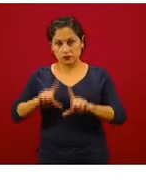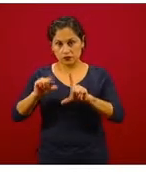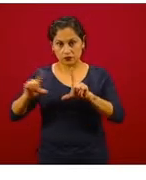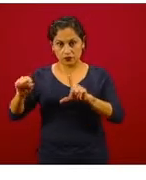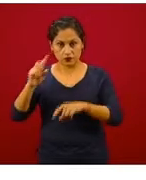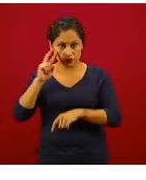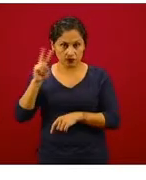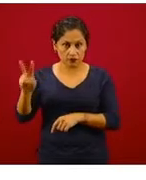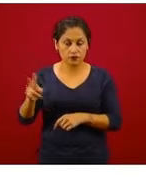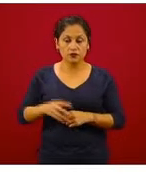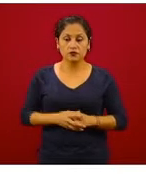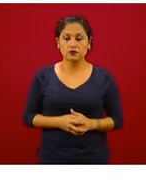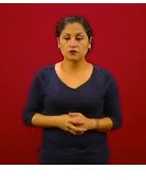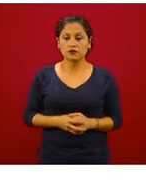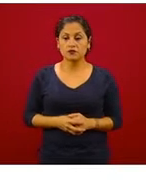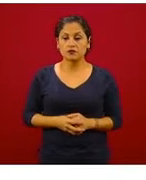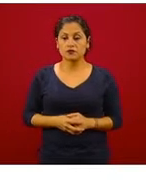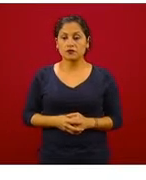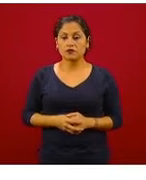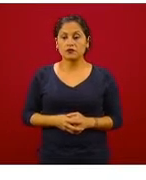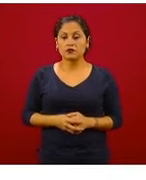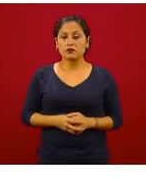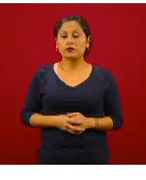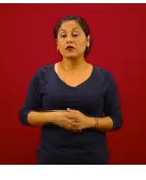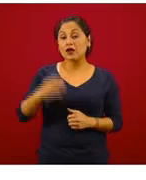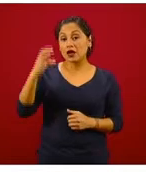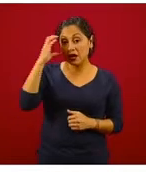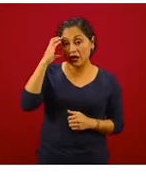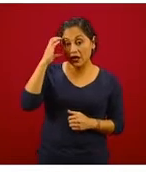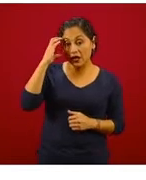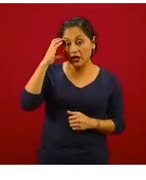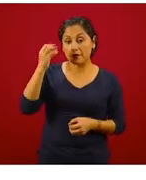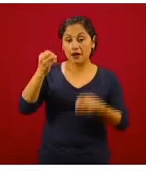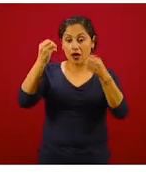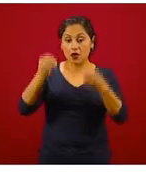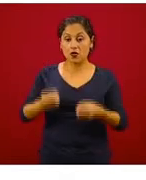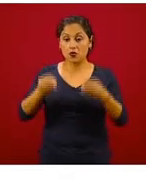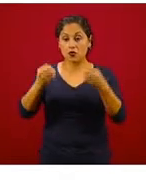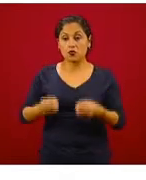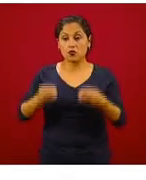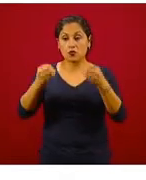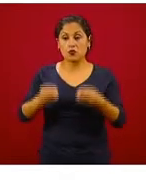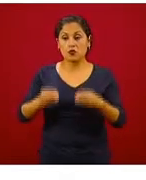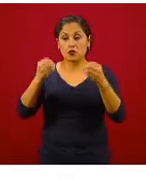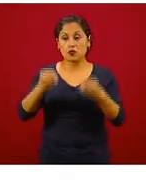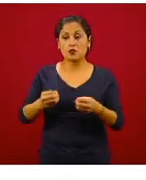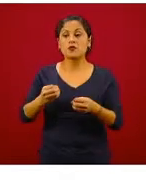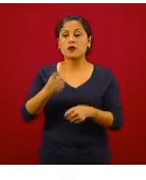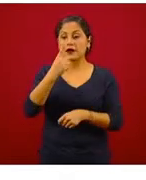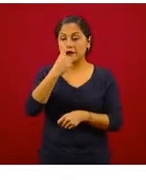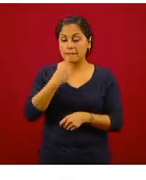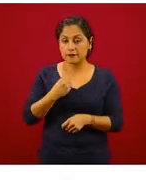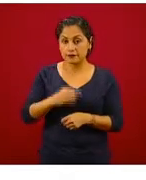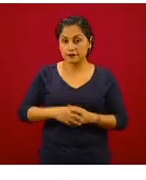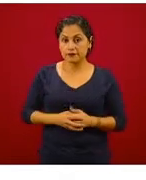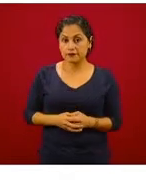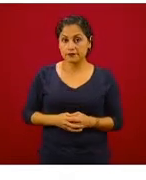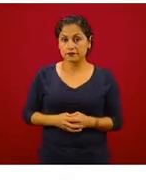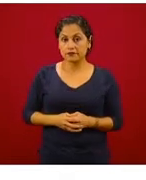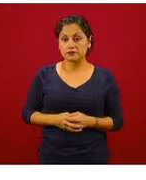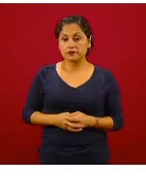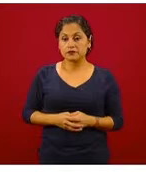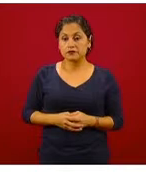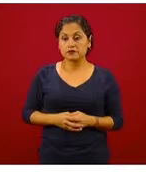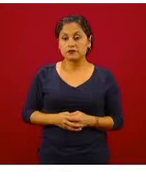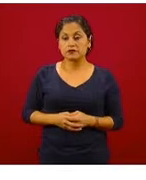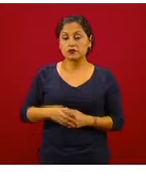8,862 beds that are taken. Here you can see the occupancy rate at the bottom, and then in the